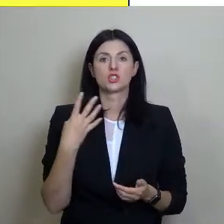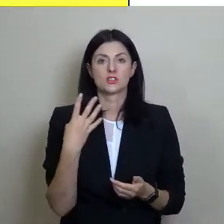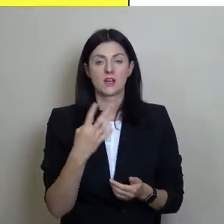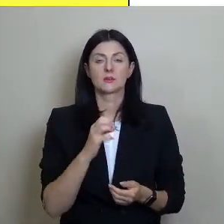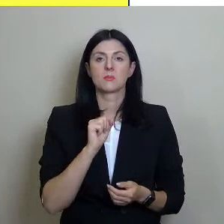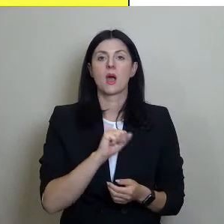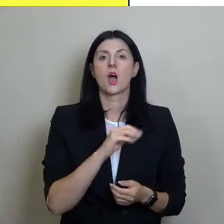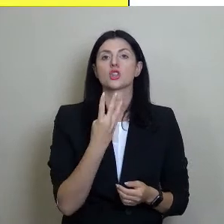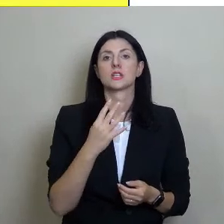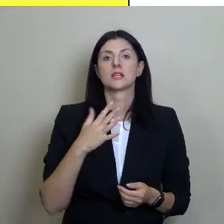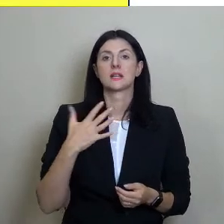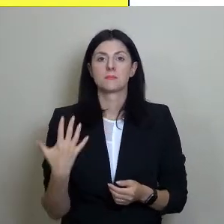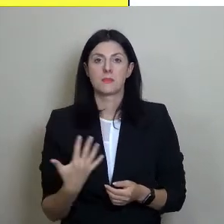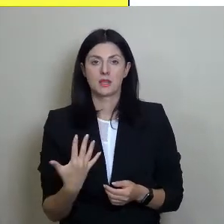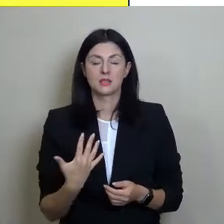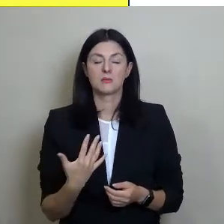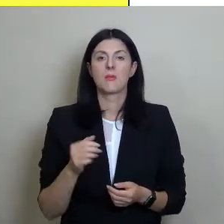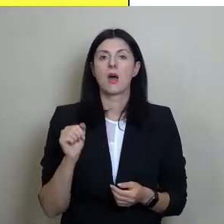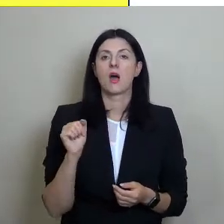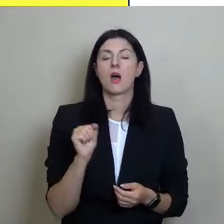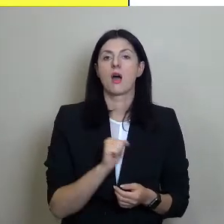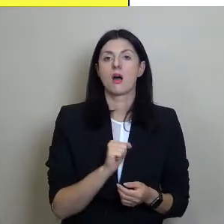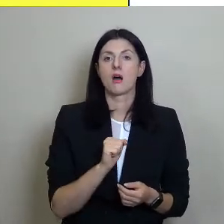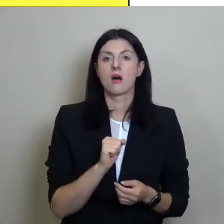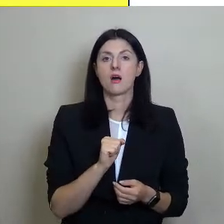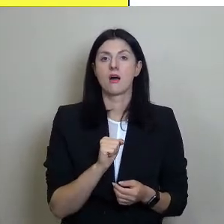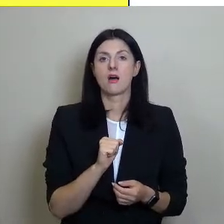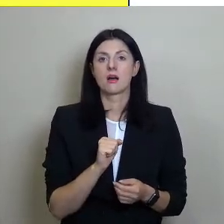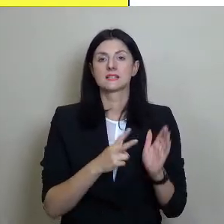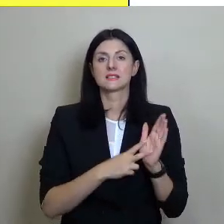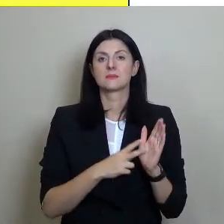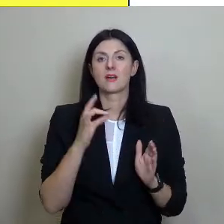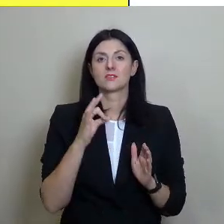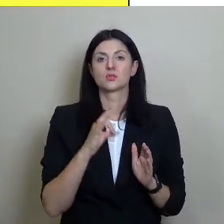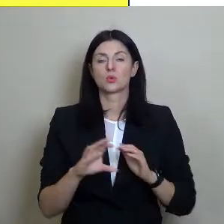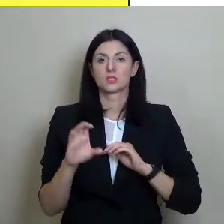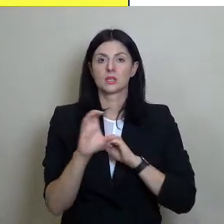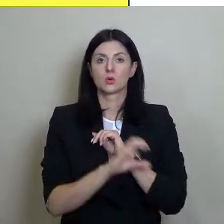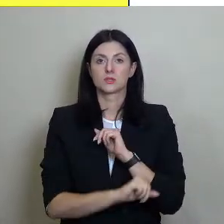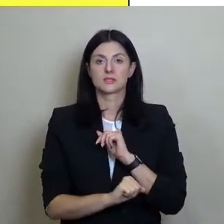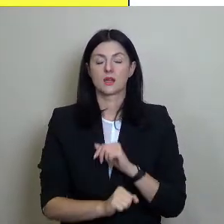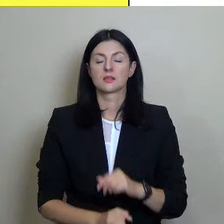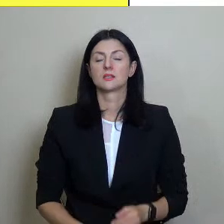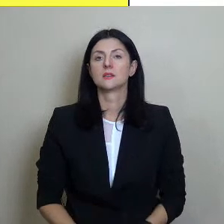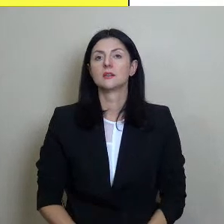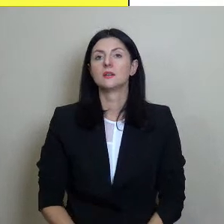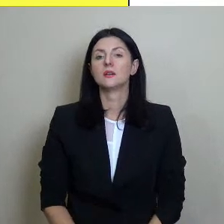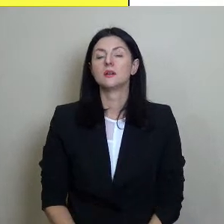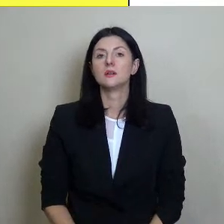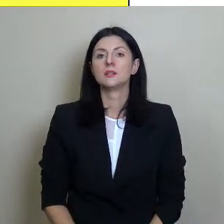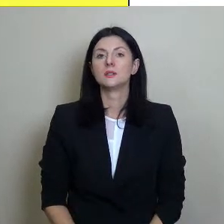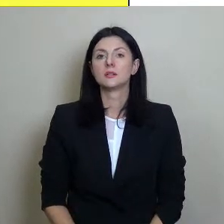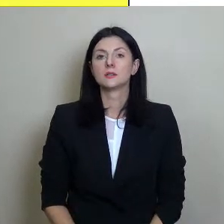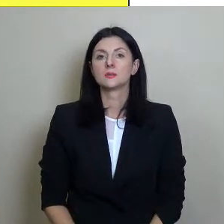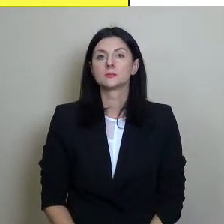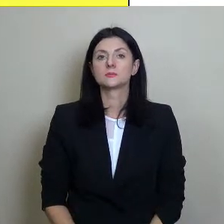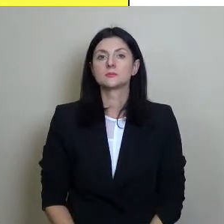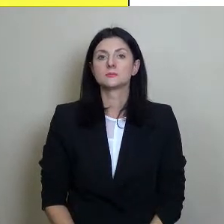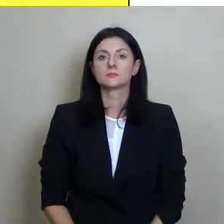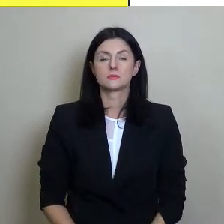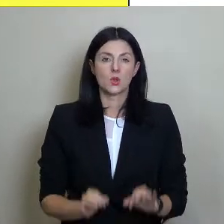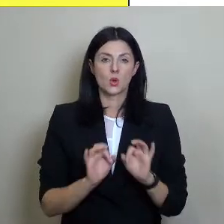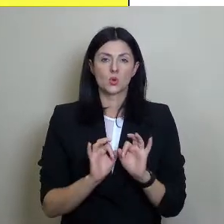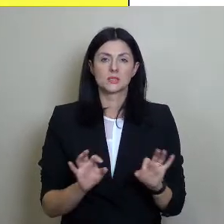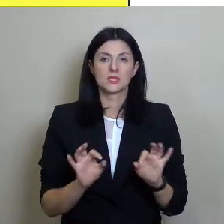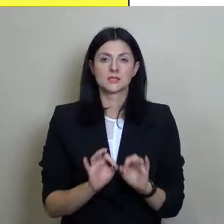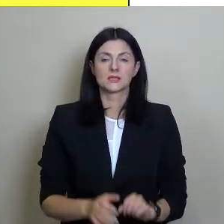So A2 is going to be the 4th, A4 should be the 5th, and the candidate who got 7% should be